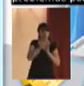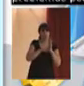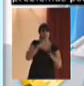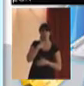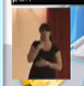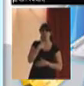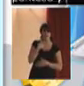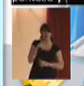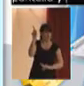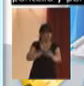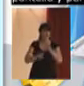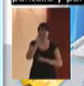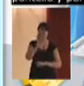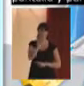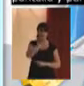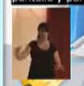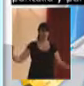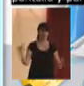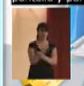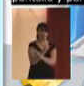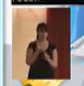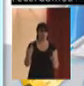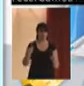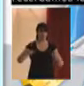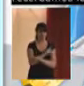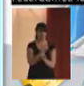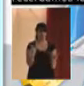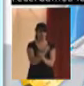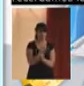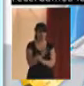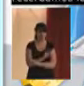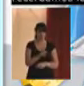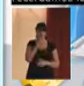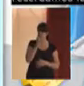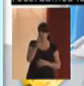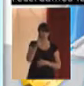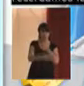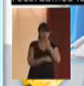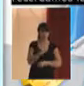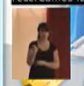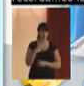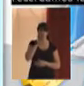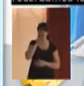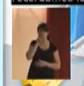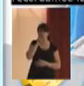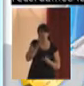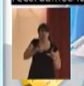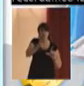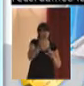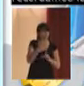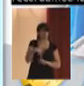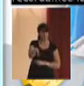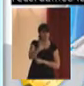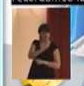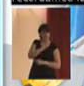all this causes problems for people that use screen readers, and also problems for people that are dyslexic, because tweets are very difficult to